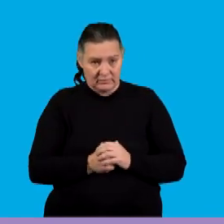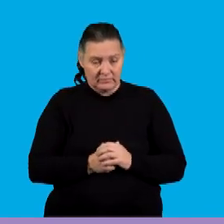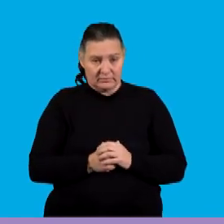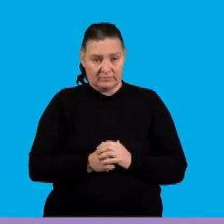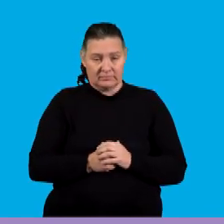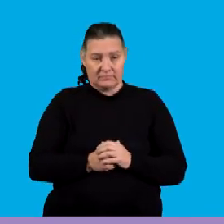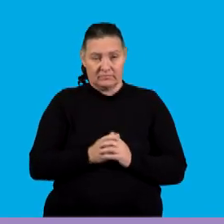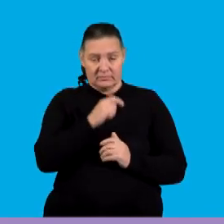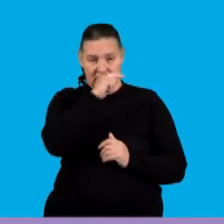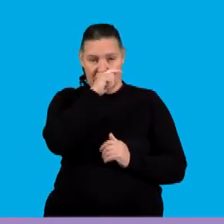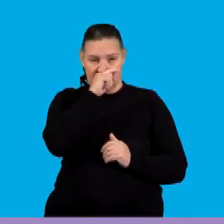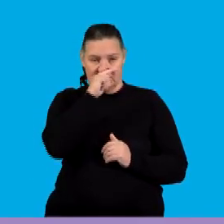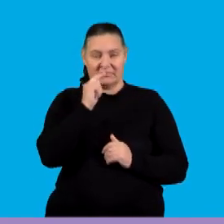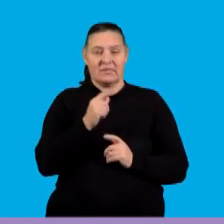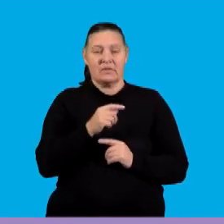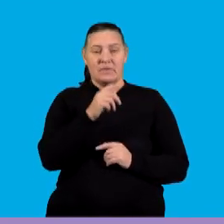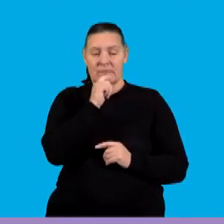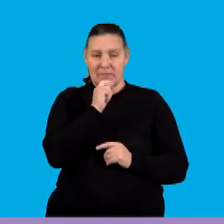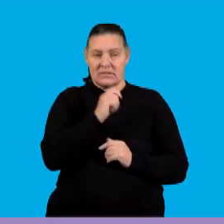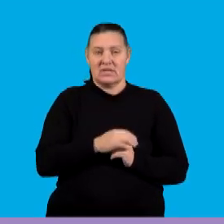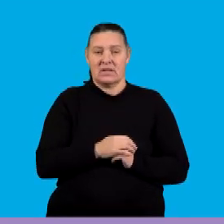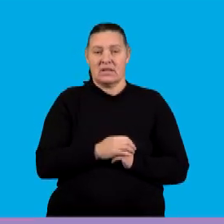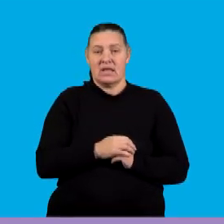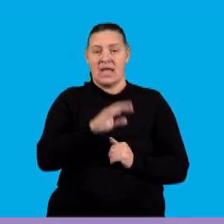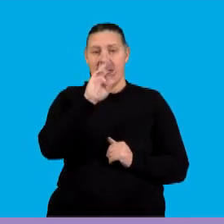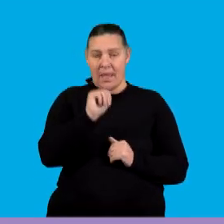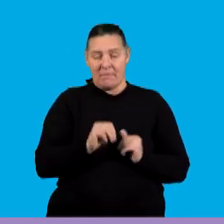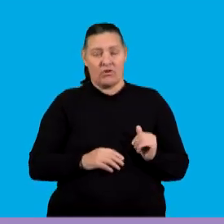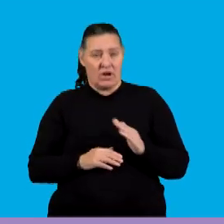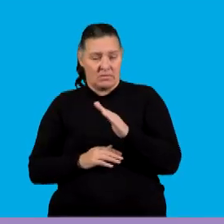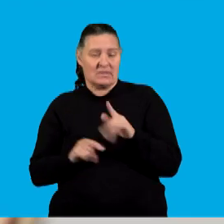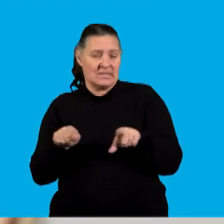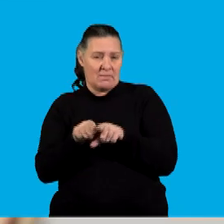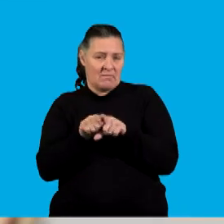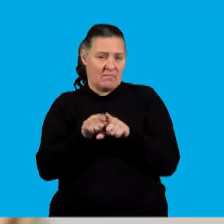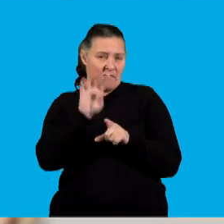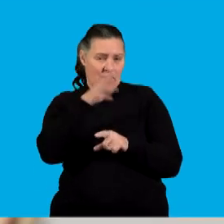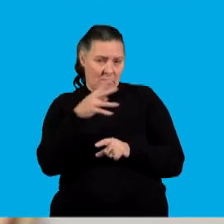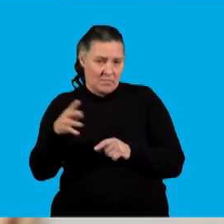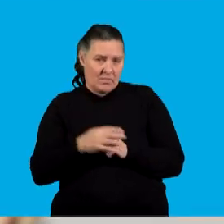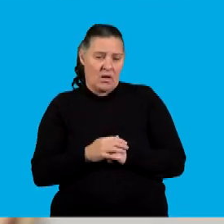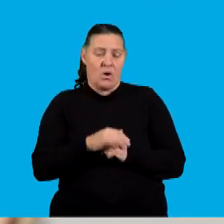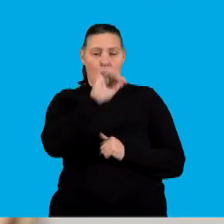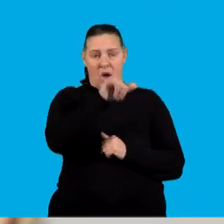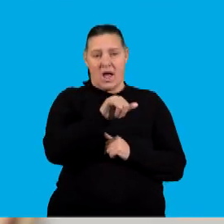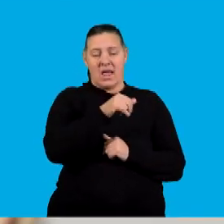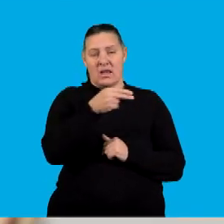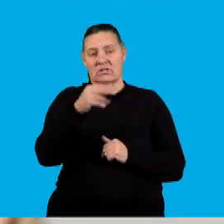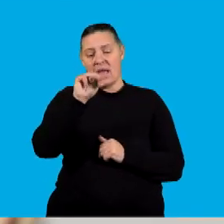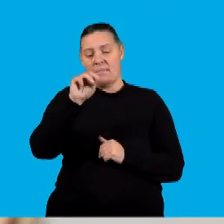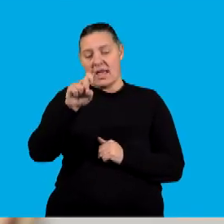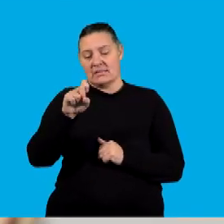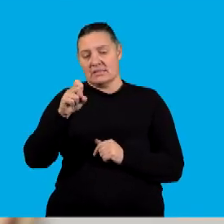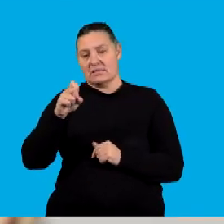So let's write down. Remember, we are using M to represent gradient, just like in that standard form, y is equals to mx plus